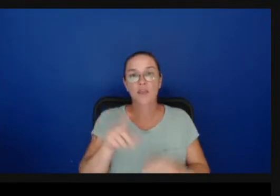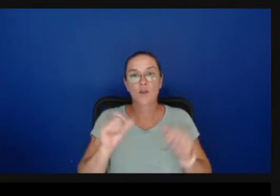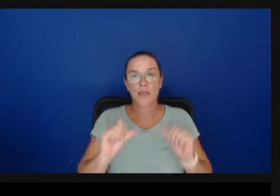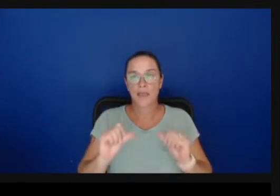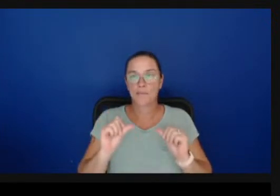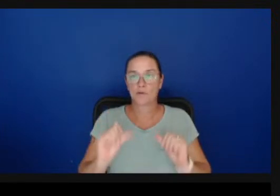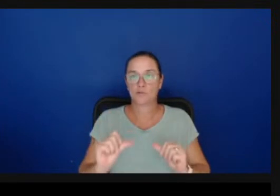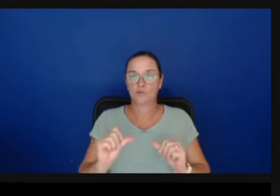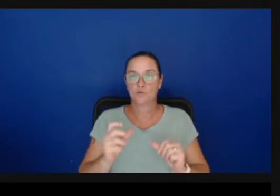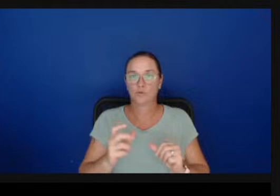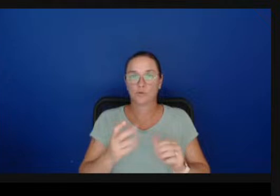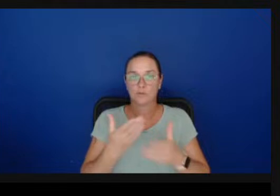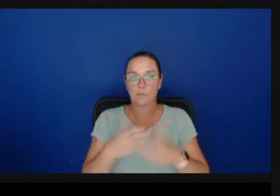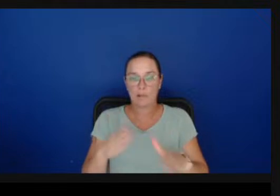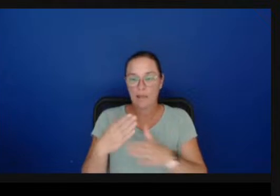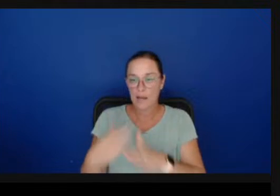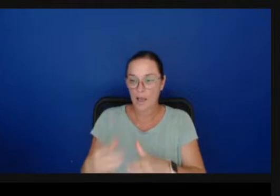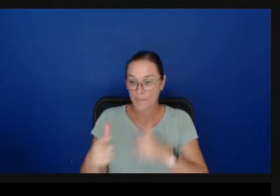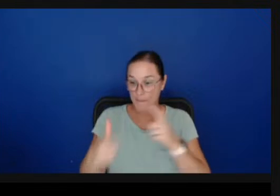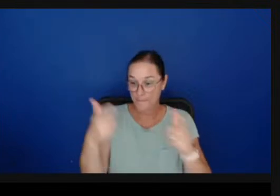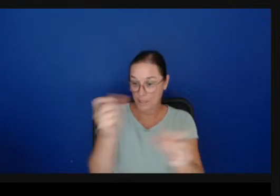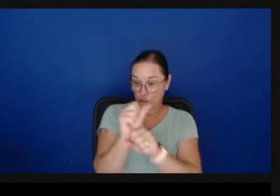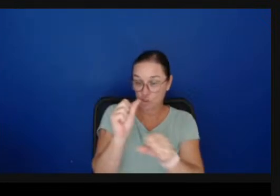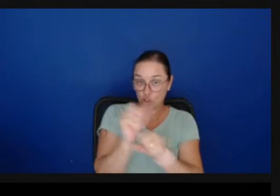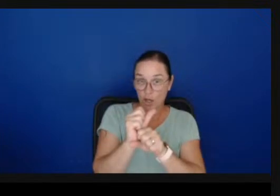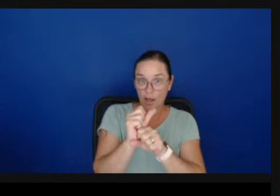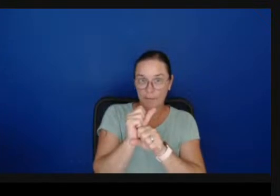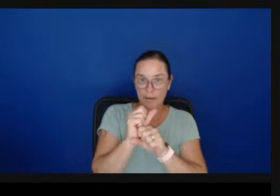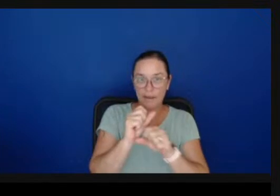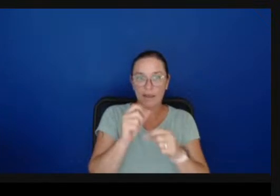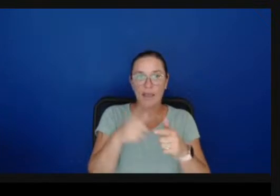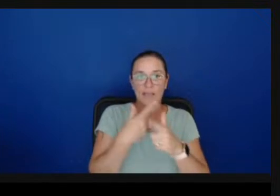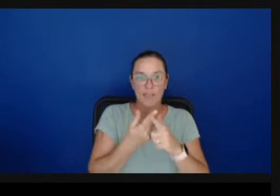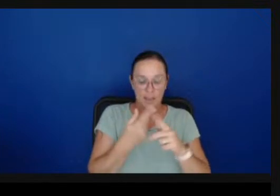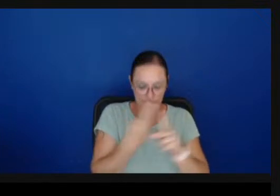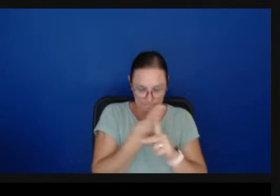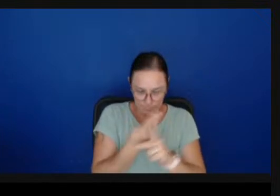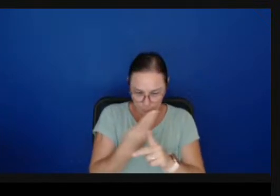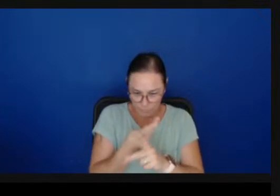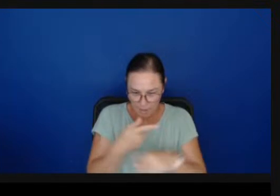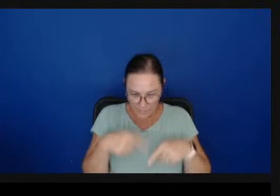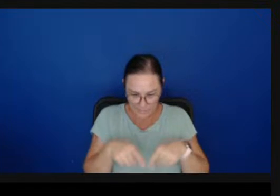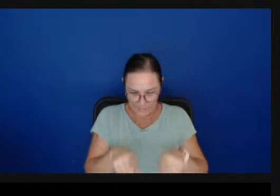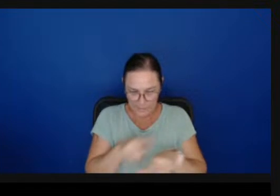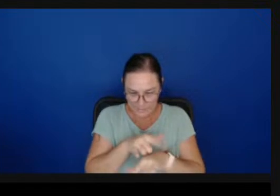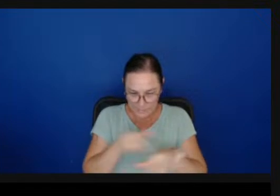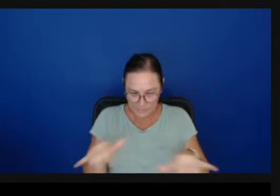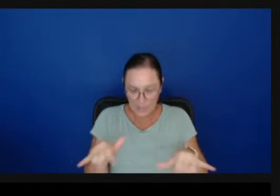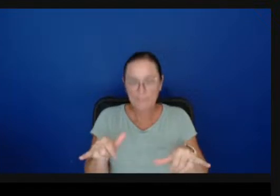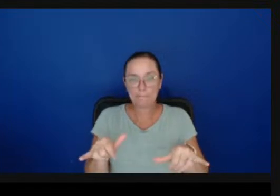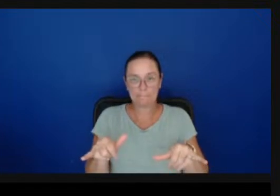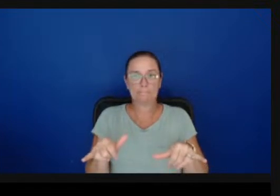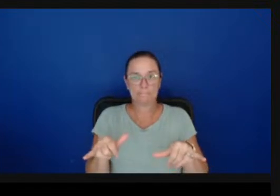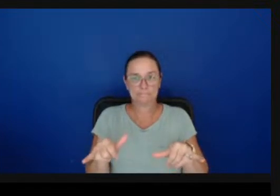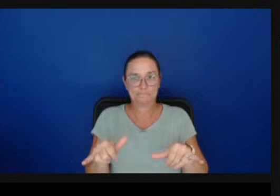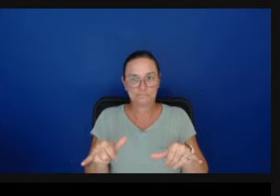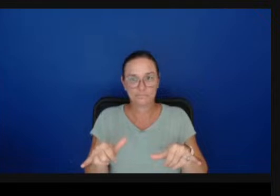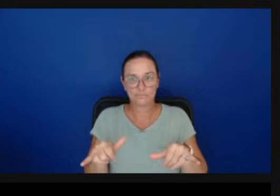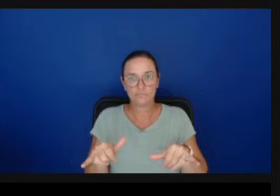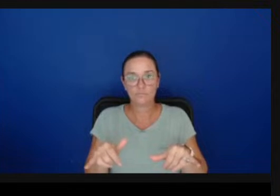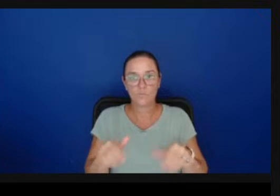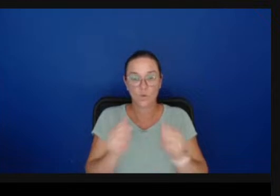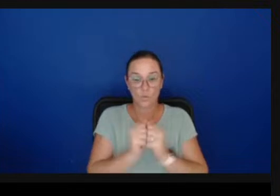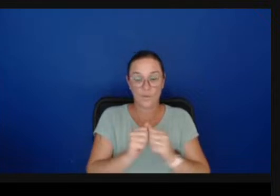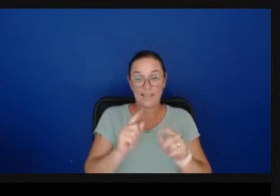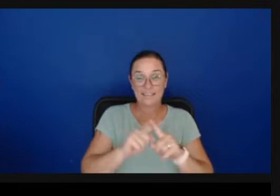large task into chunks, compute all the chunks in parallel, which means at the same time on different